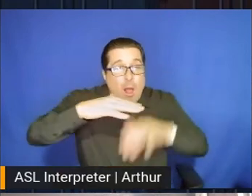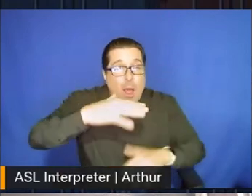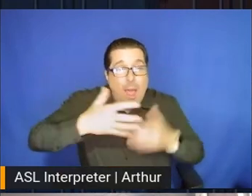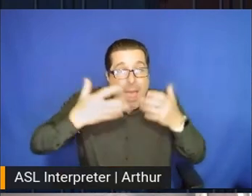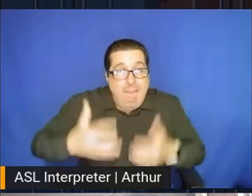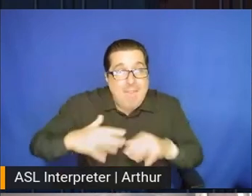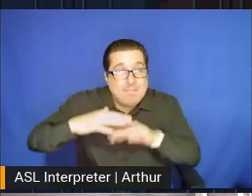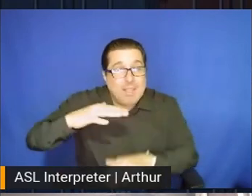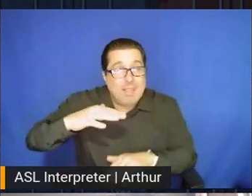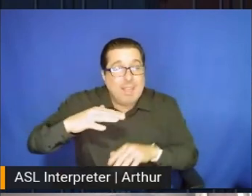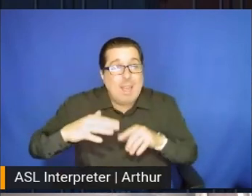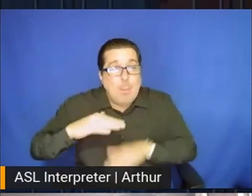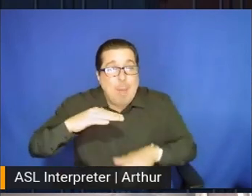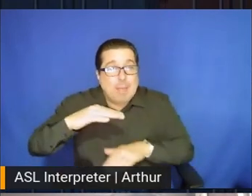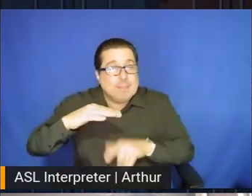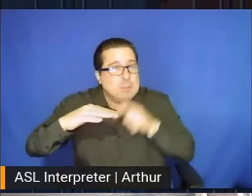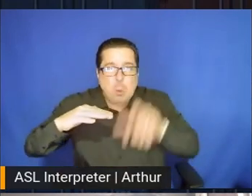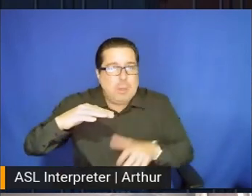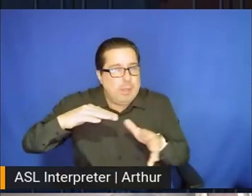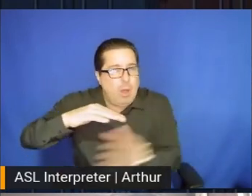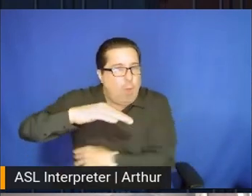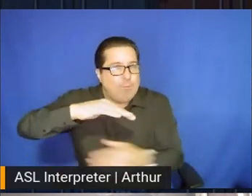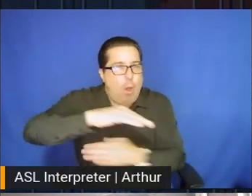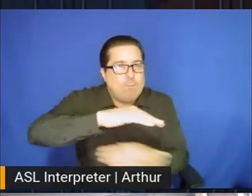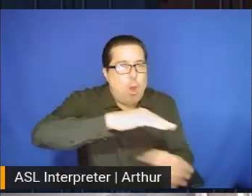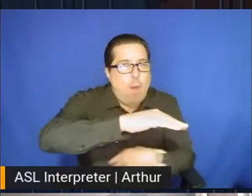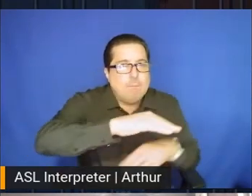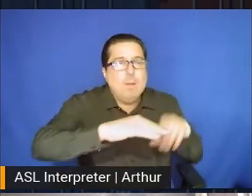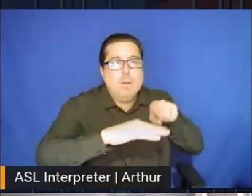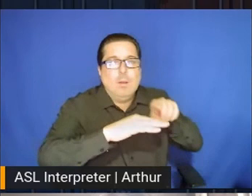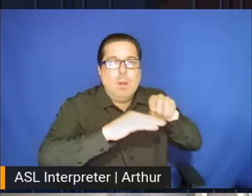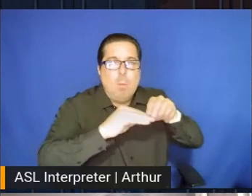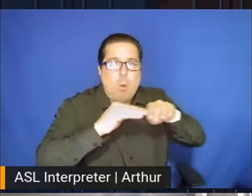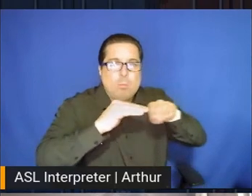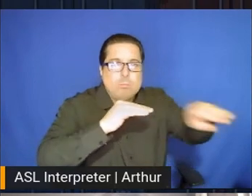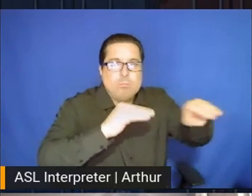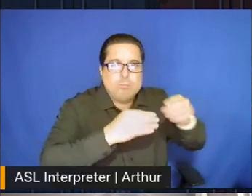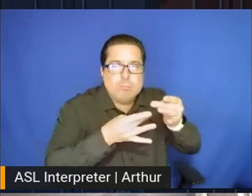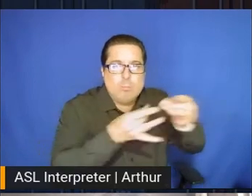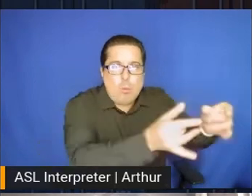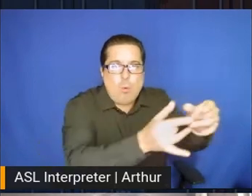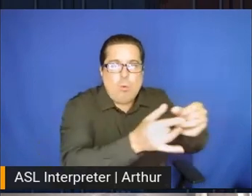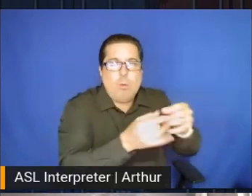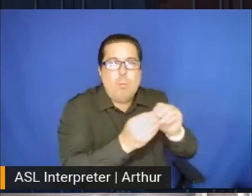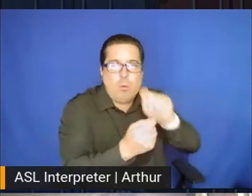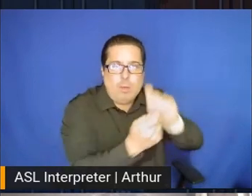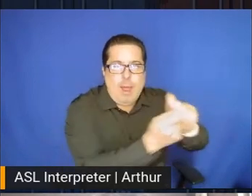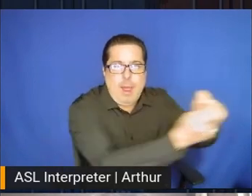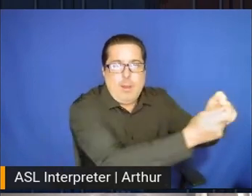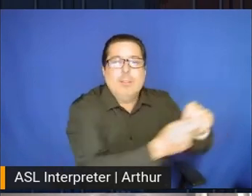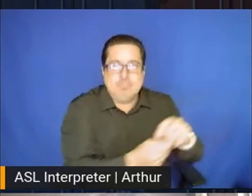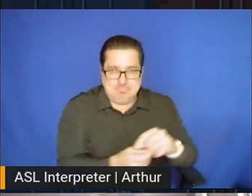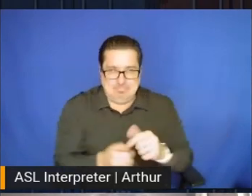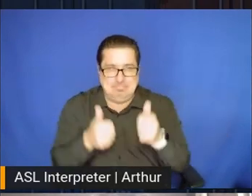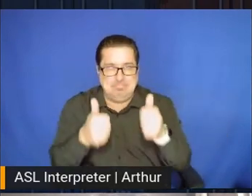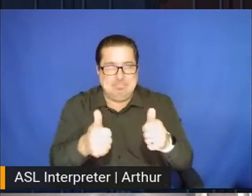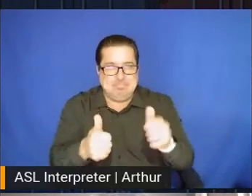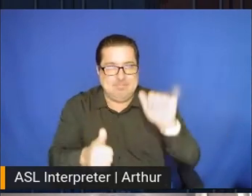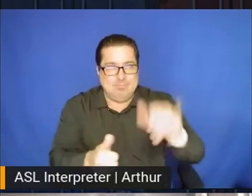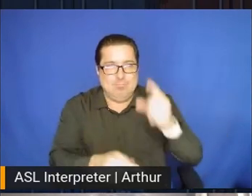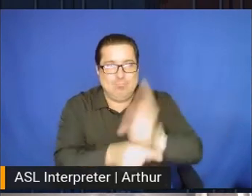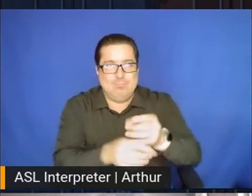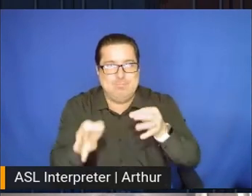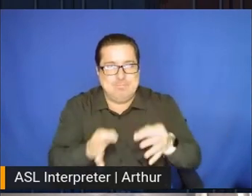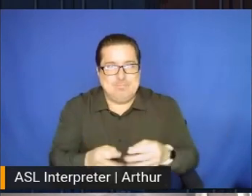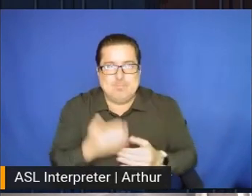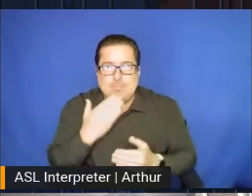with defining them. Awesome. So let's dive into it, as in look at what CDK8s is